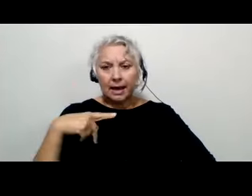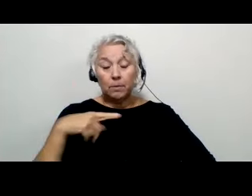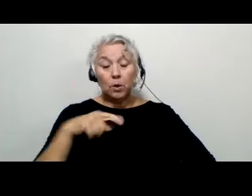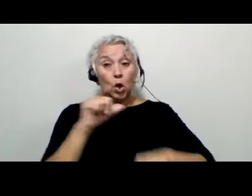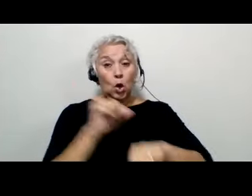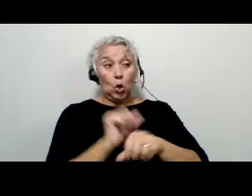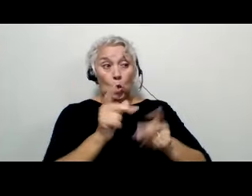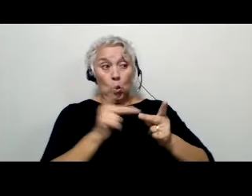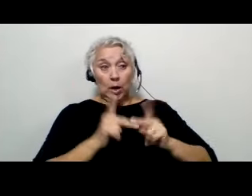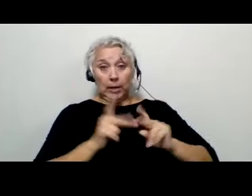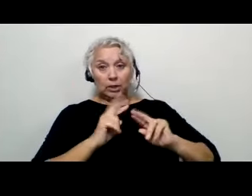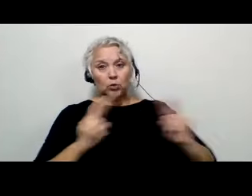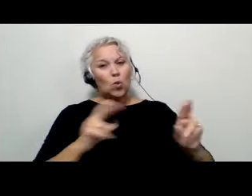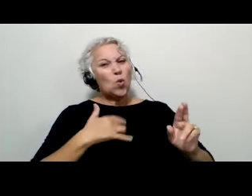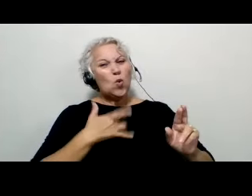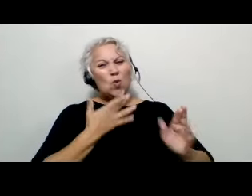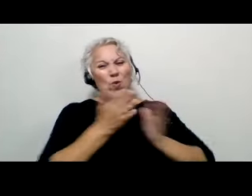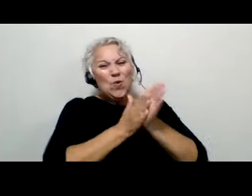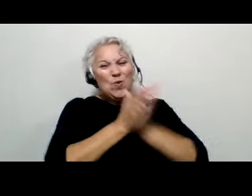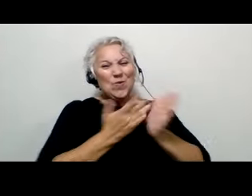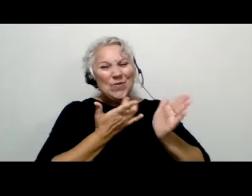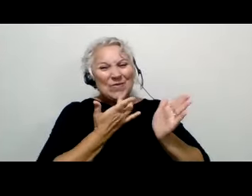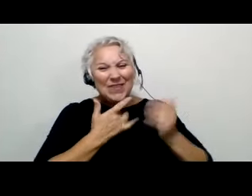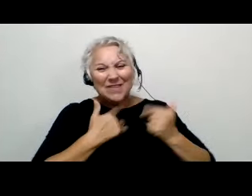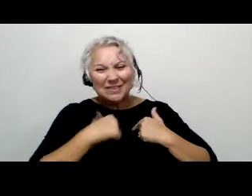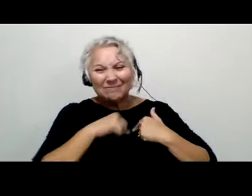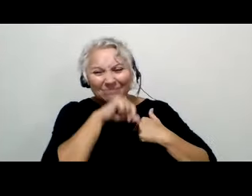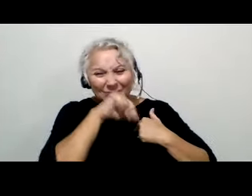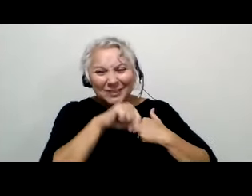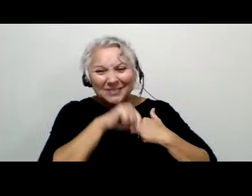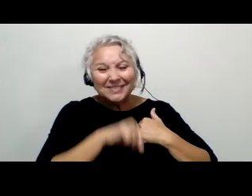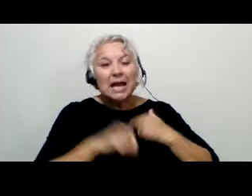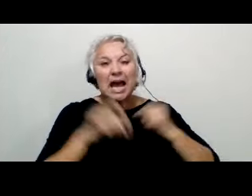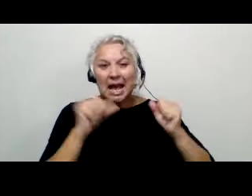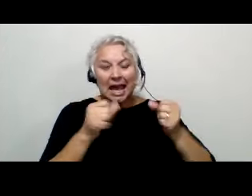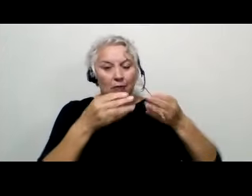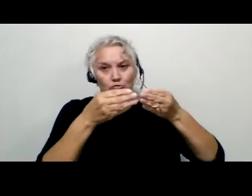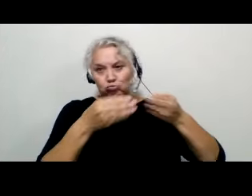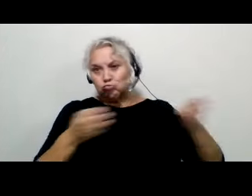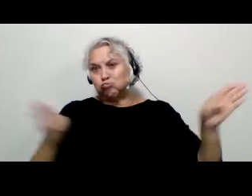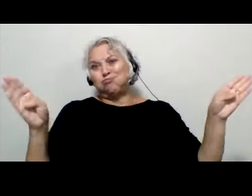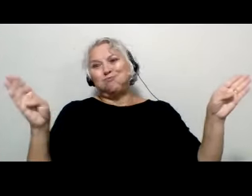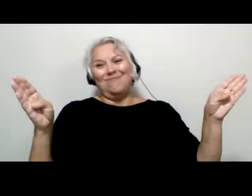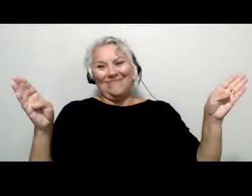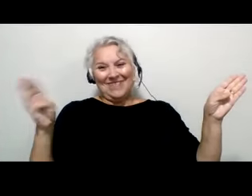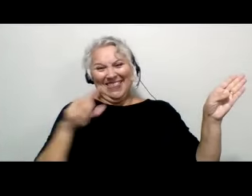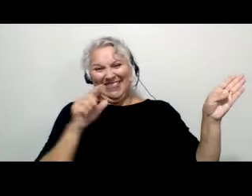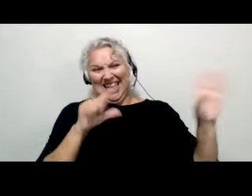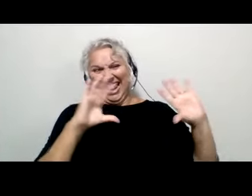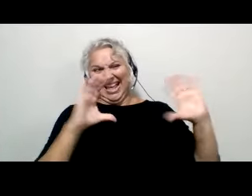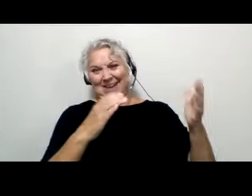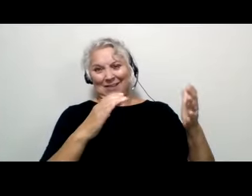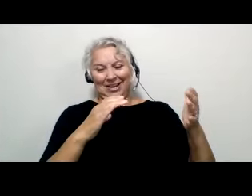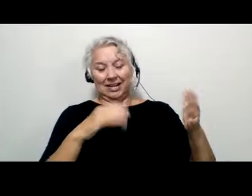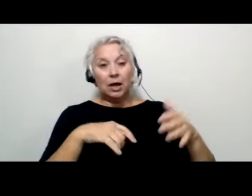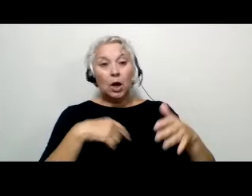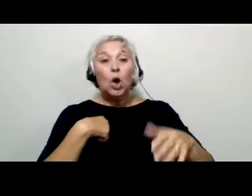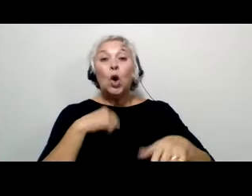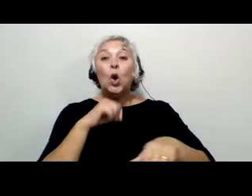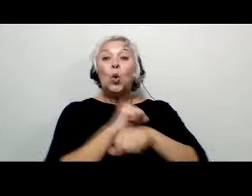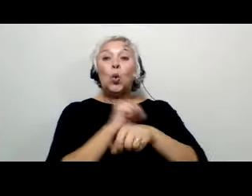readiness is one of my favorite areas because it's so, we can do a broad number of things in there. Because workplace